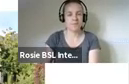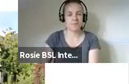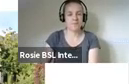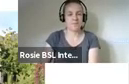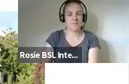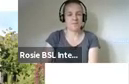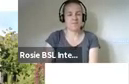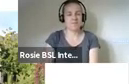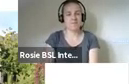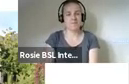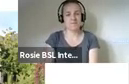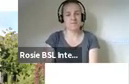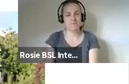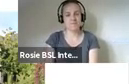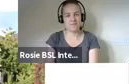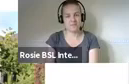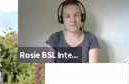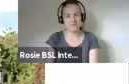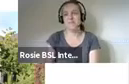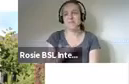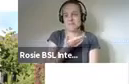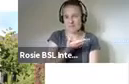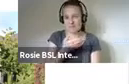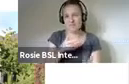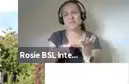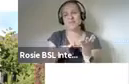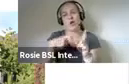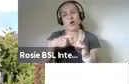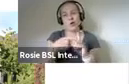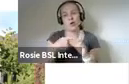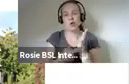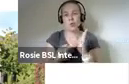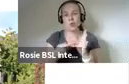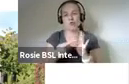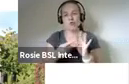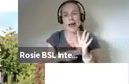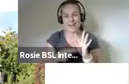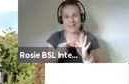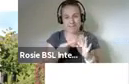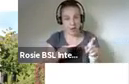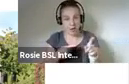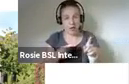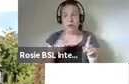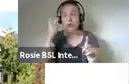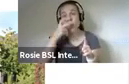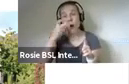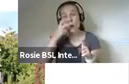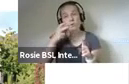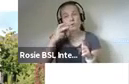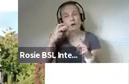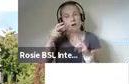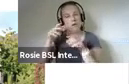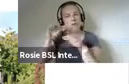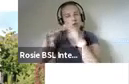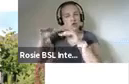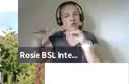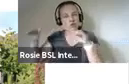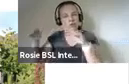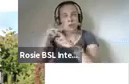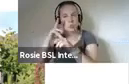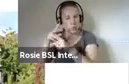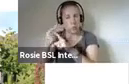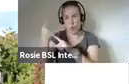And this is in Ukraine. So the older pupils that you saw, the Lyceum that